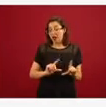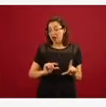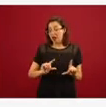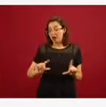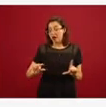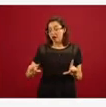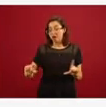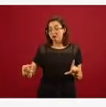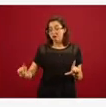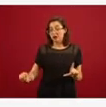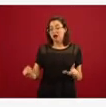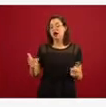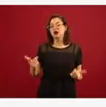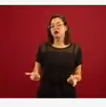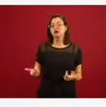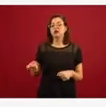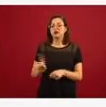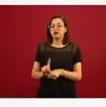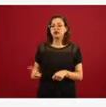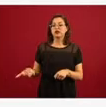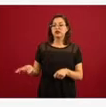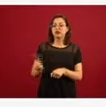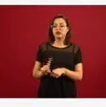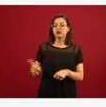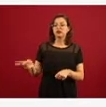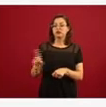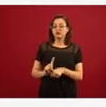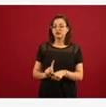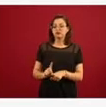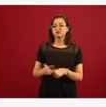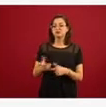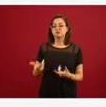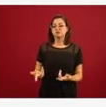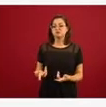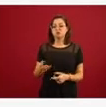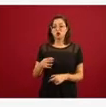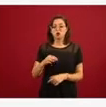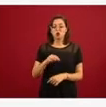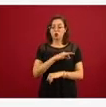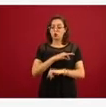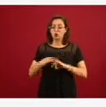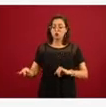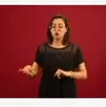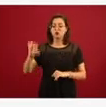which begins with the first case and ends so far with